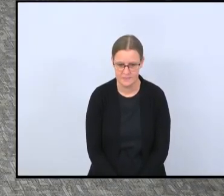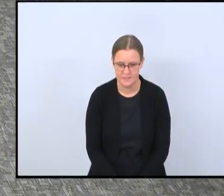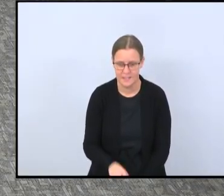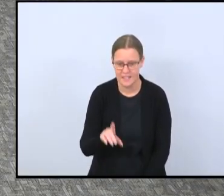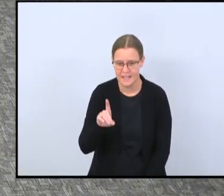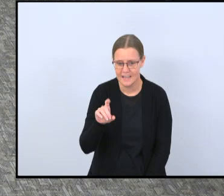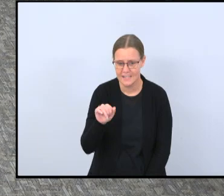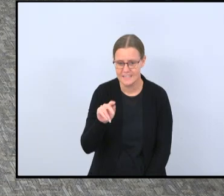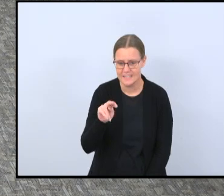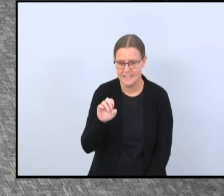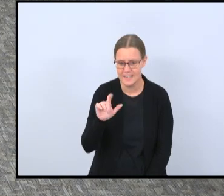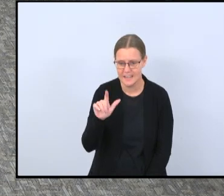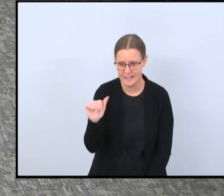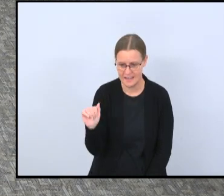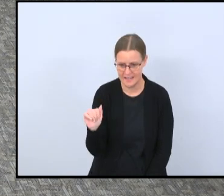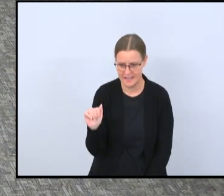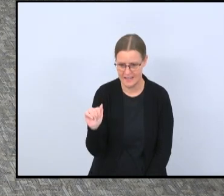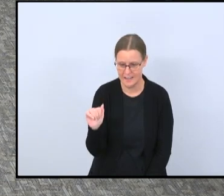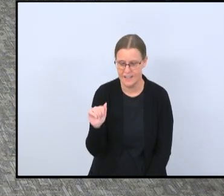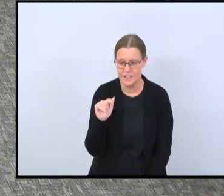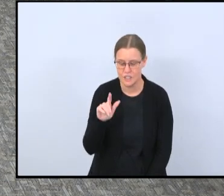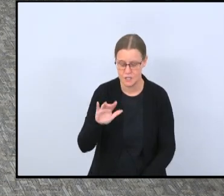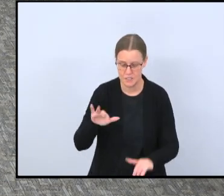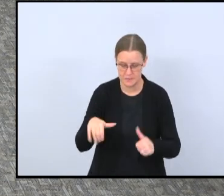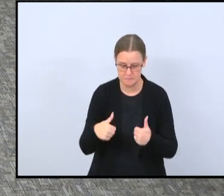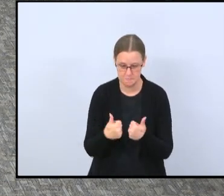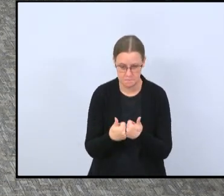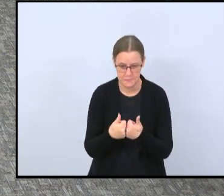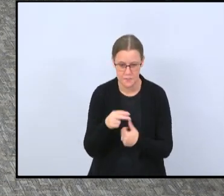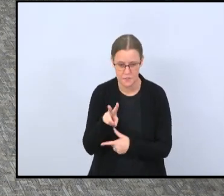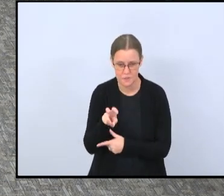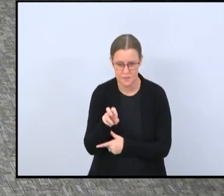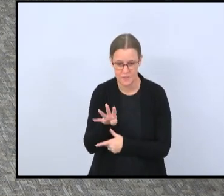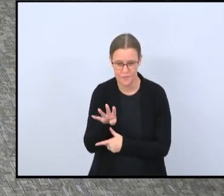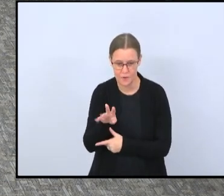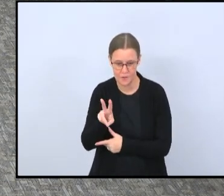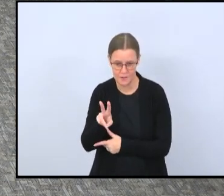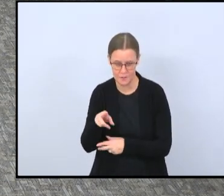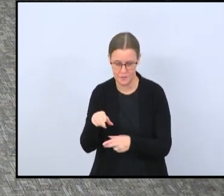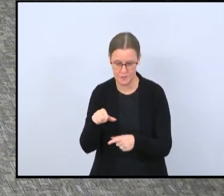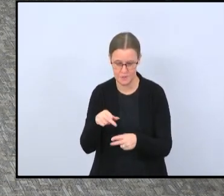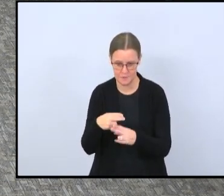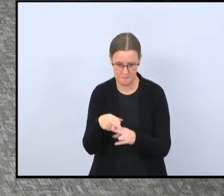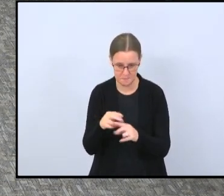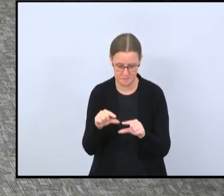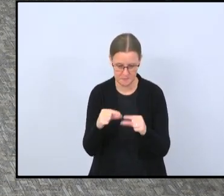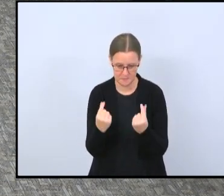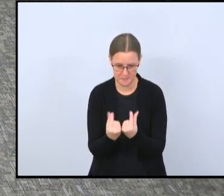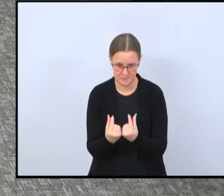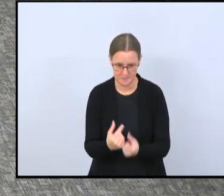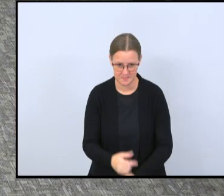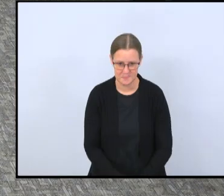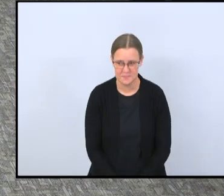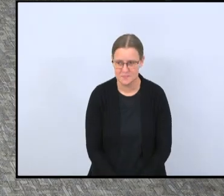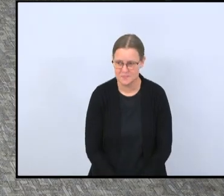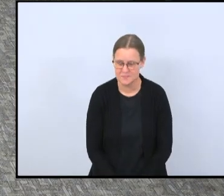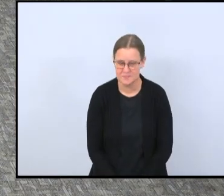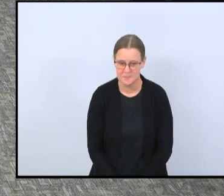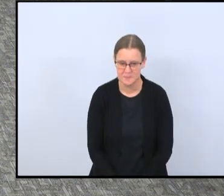Dana Fuentes. Dana competed in the 242-pound weight class.